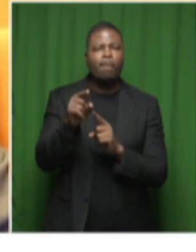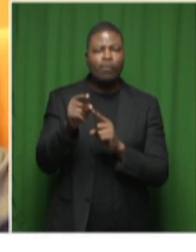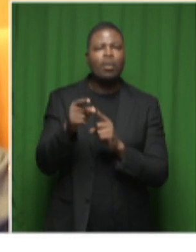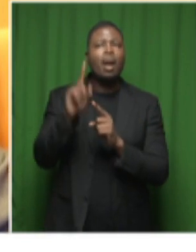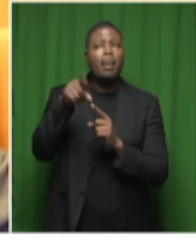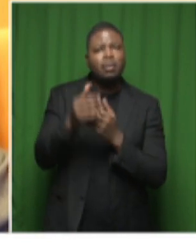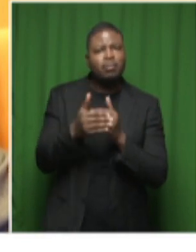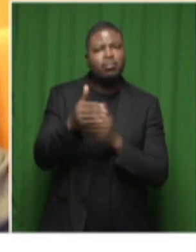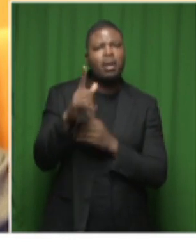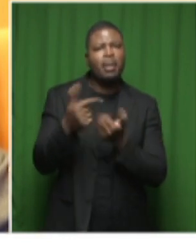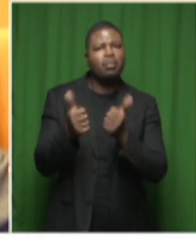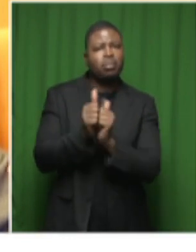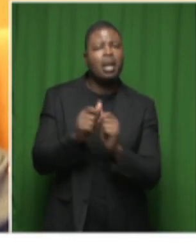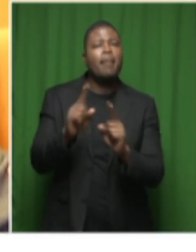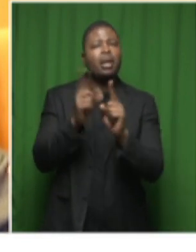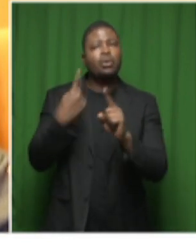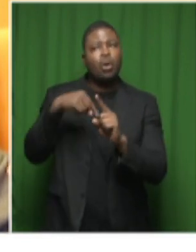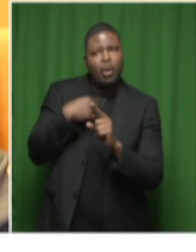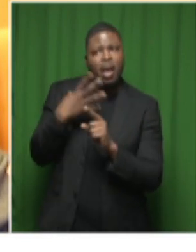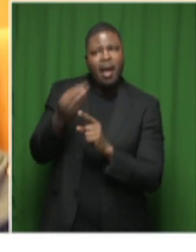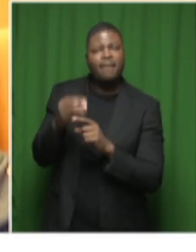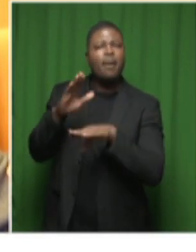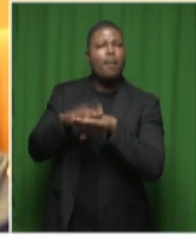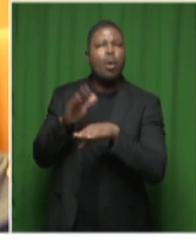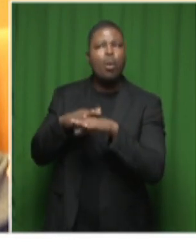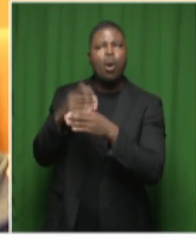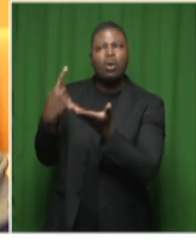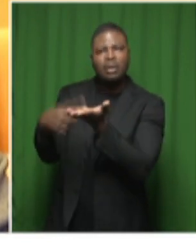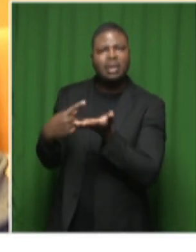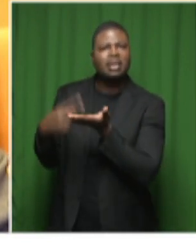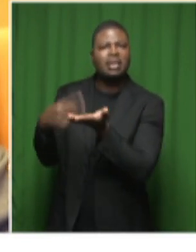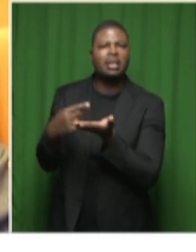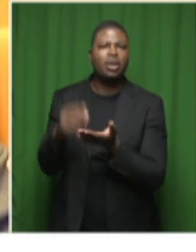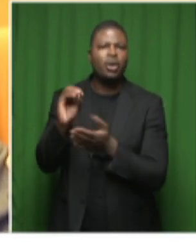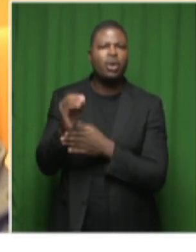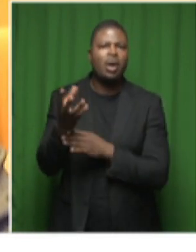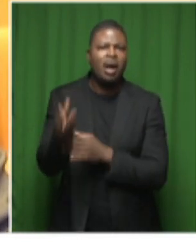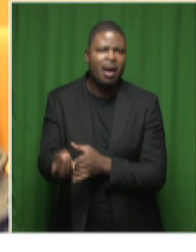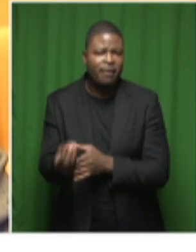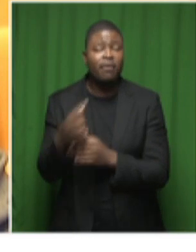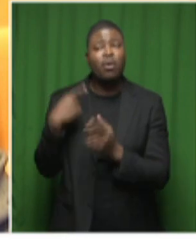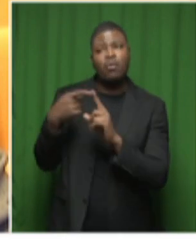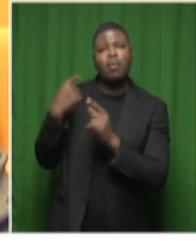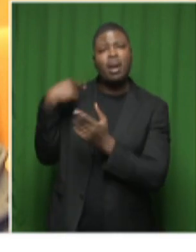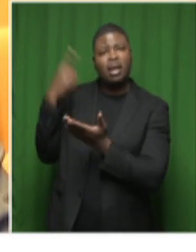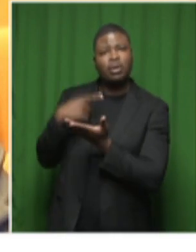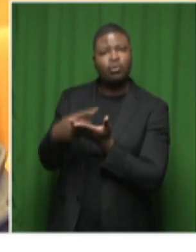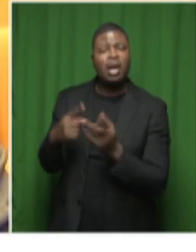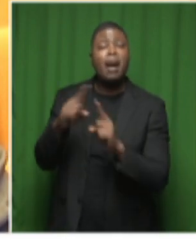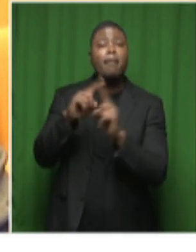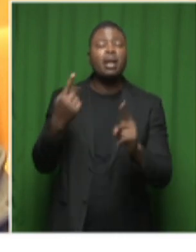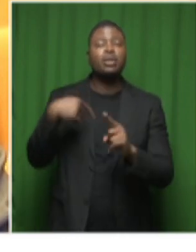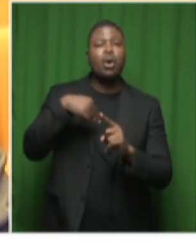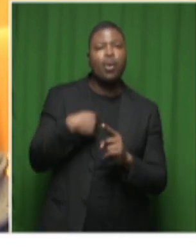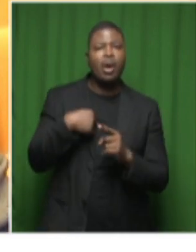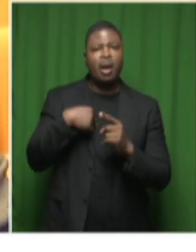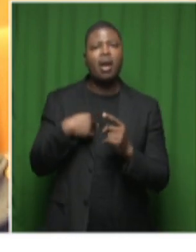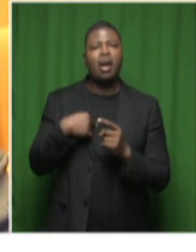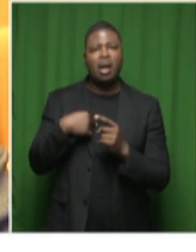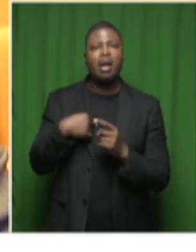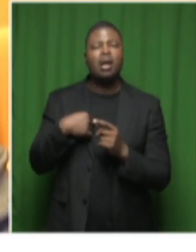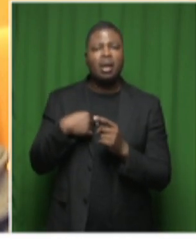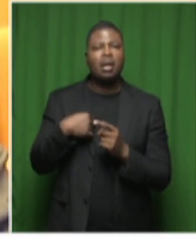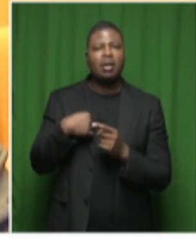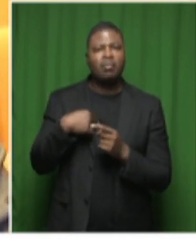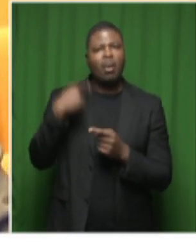had lots of discussions with them and with other critical stakeholders last week. In the end, we thought we needed to move forward,